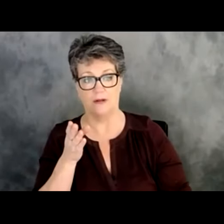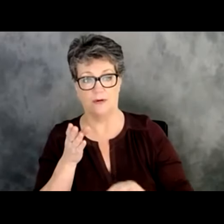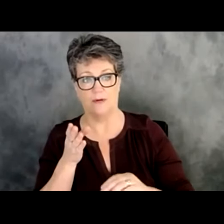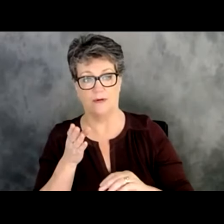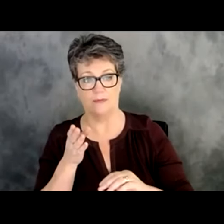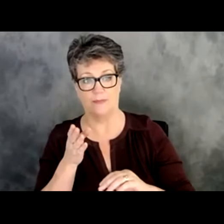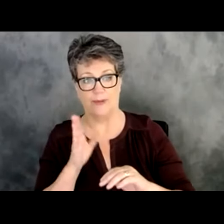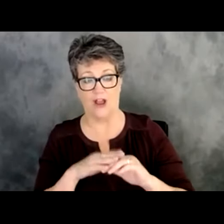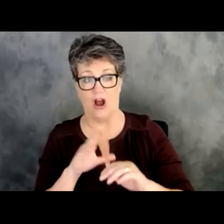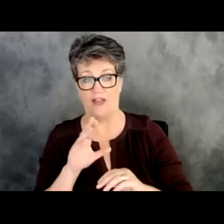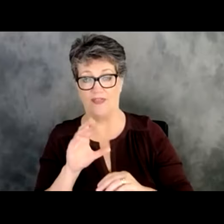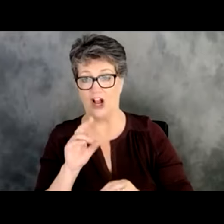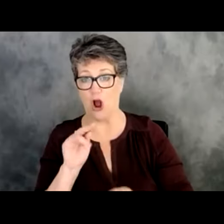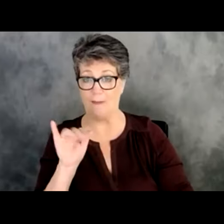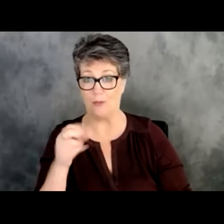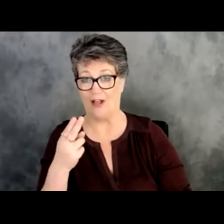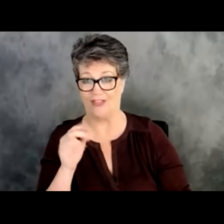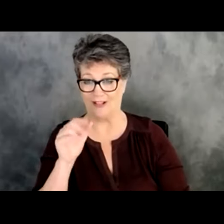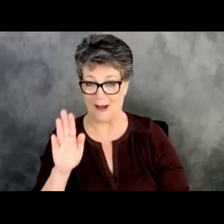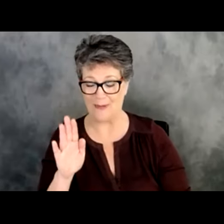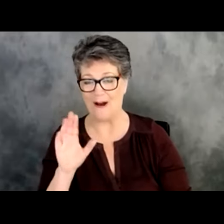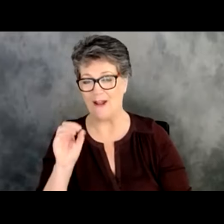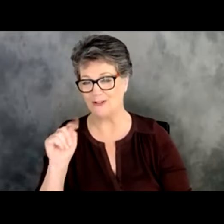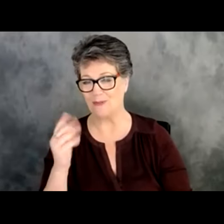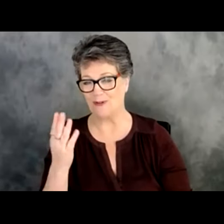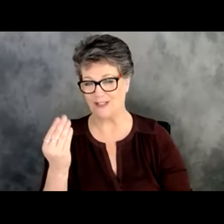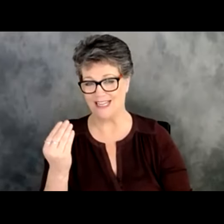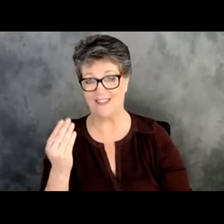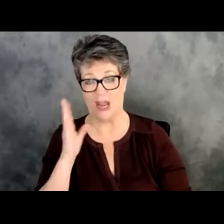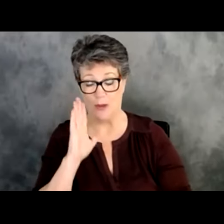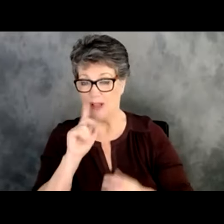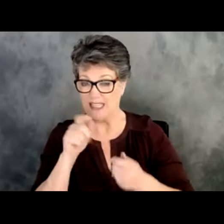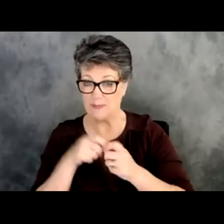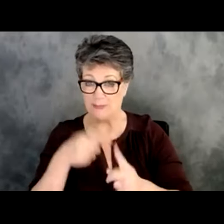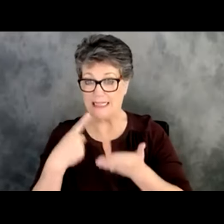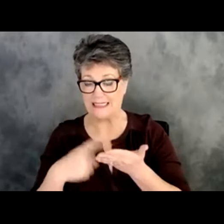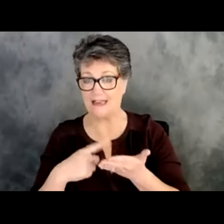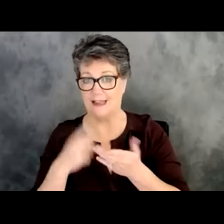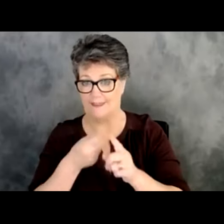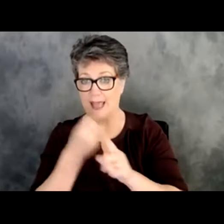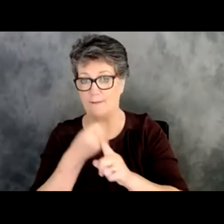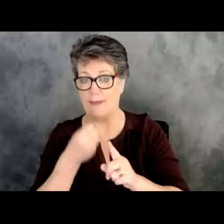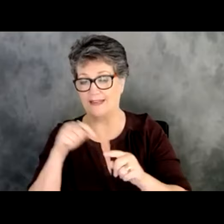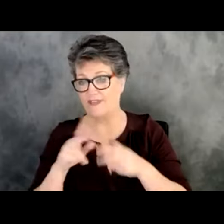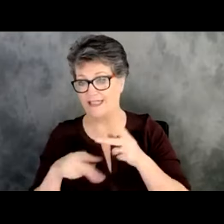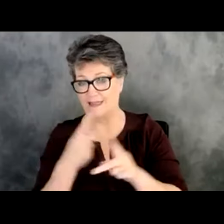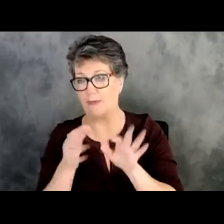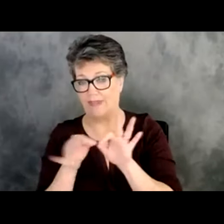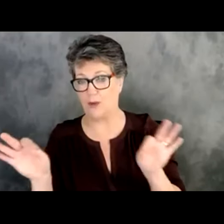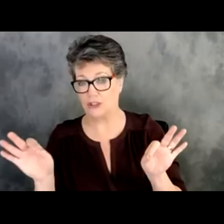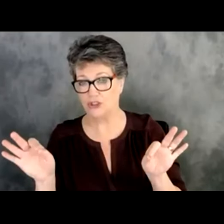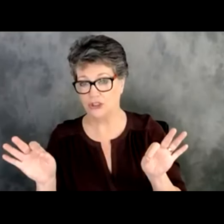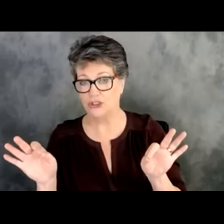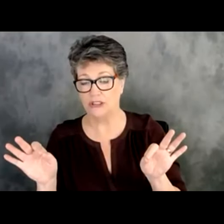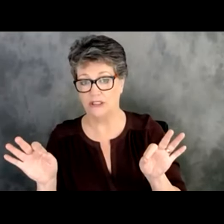will be on the Commonwealth Club on October 14th. And we're going to be specifically discussing the impact of this type of language